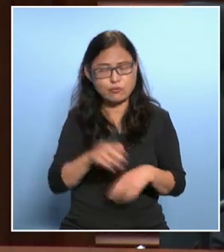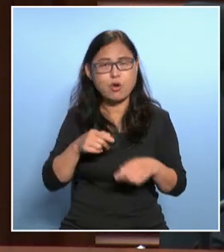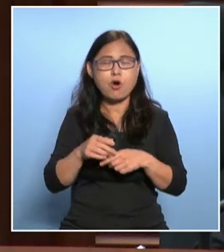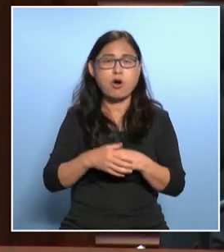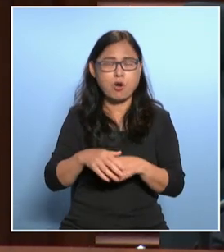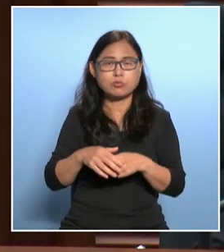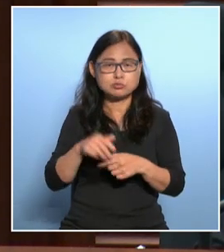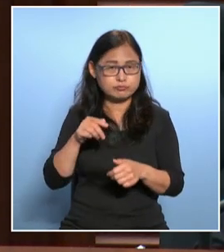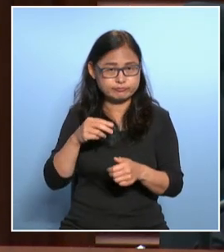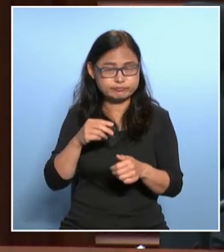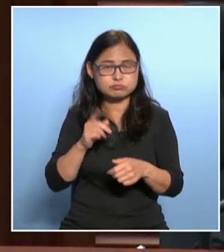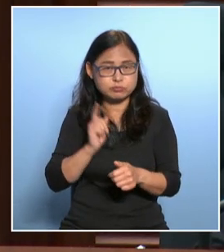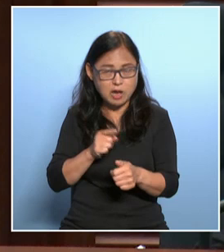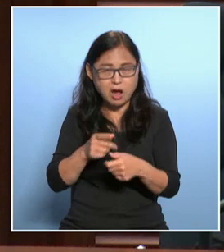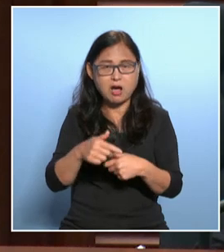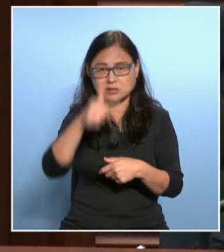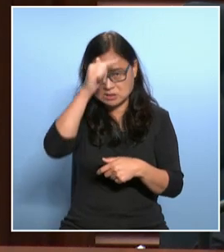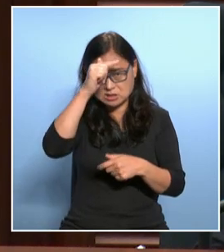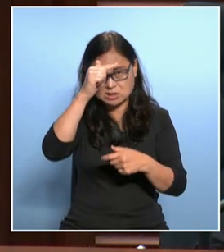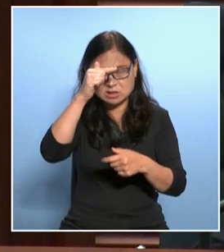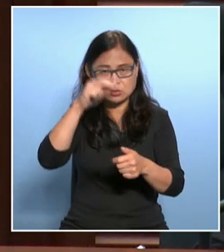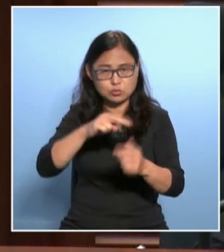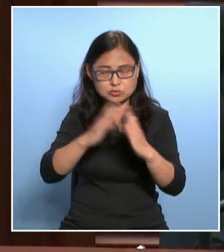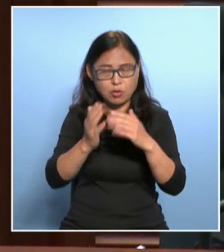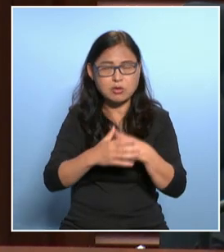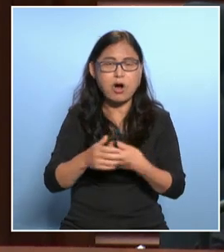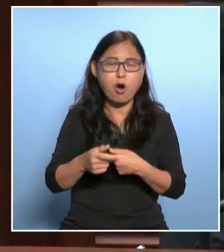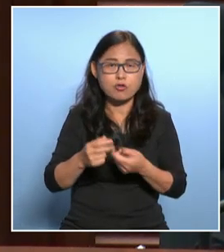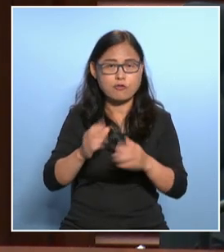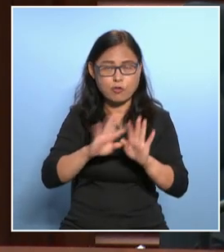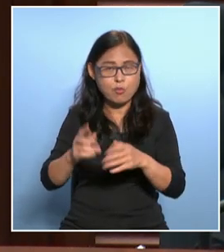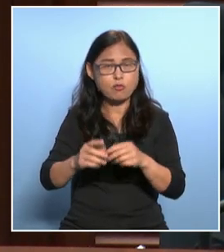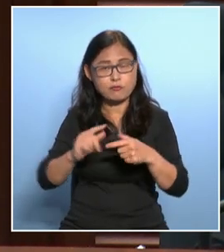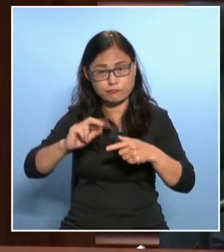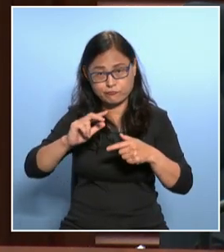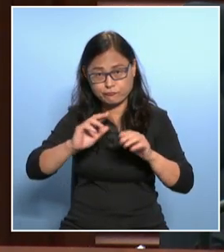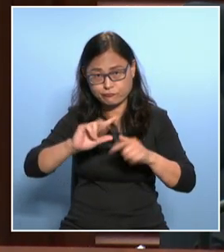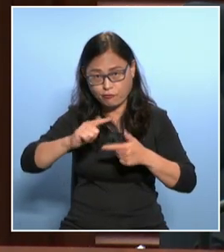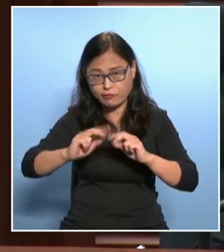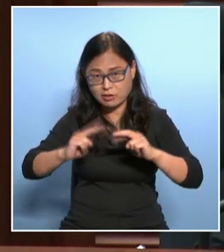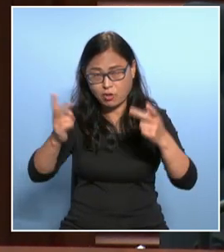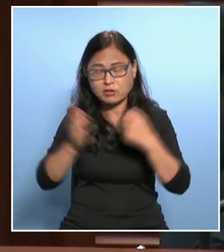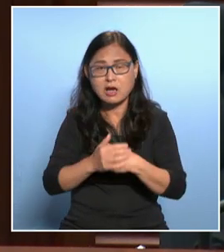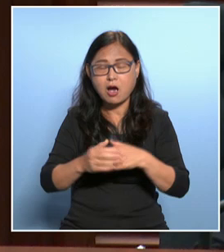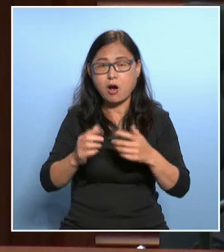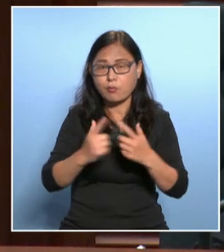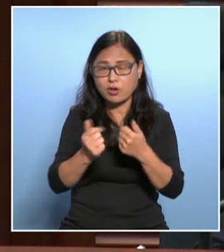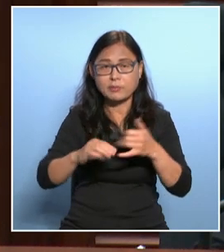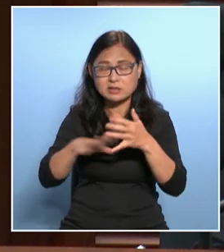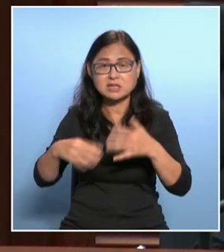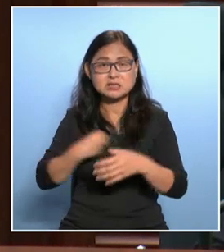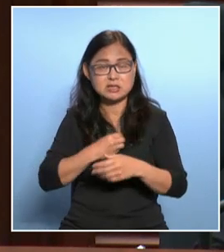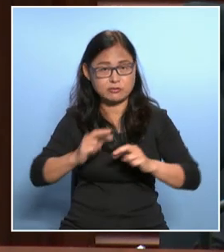to specialists. At the same time, the government will monitor the HA in the review of the current